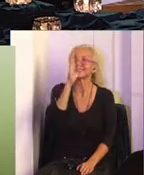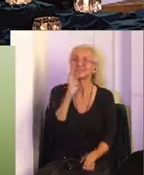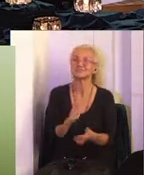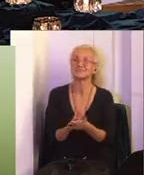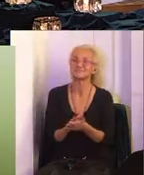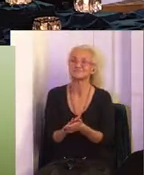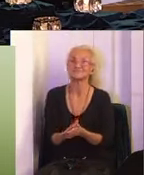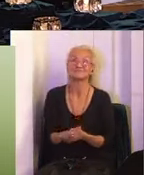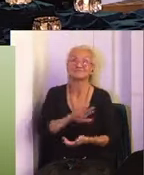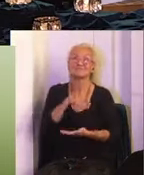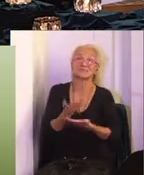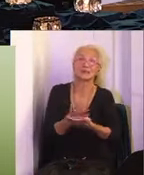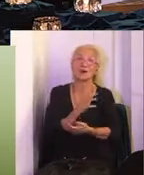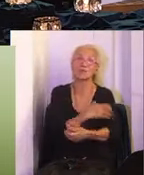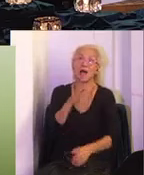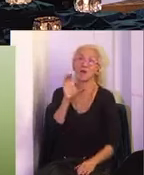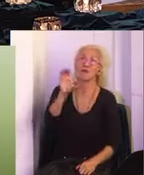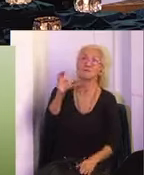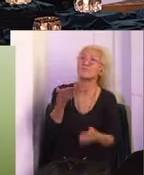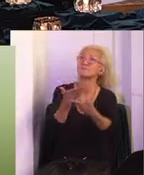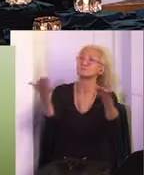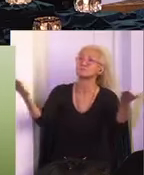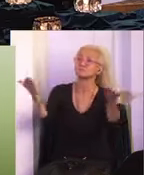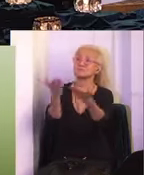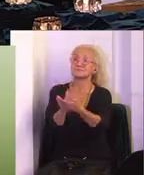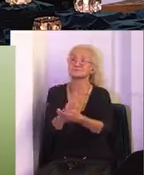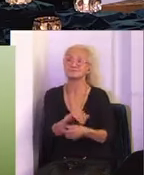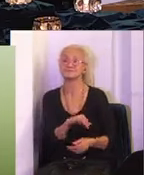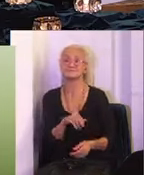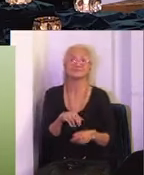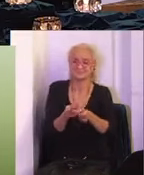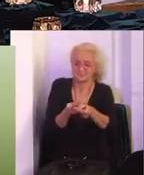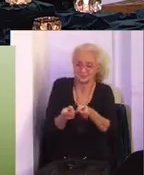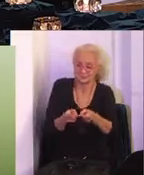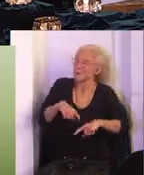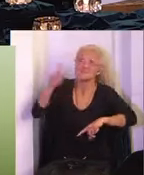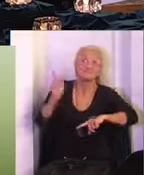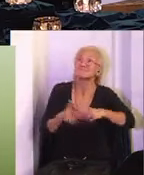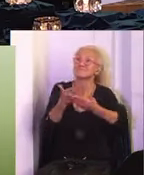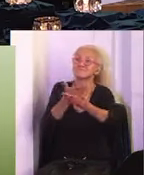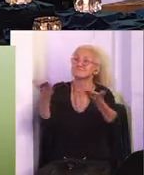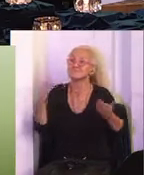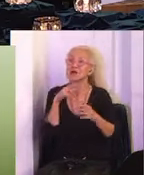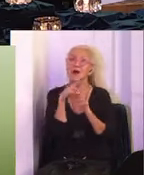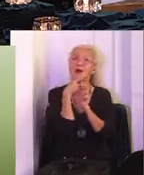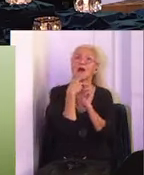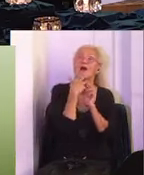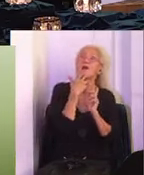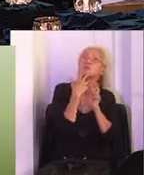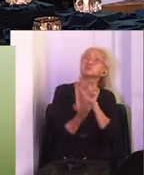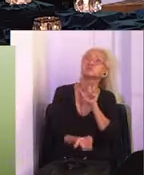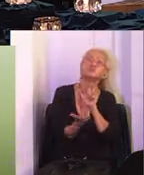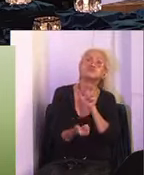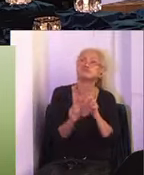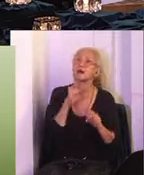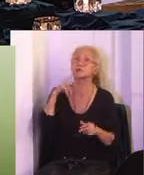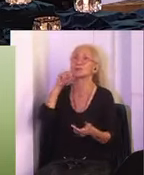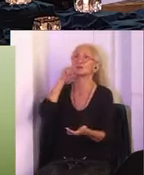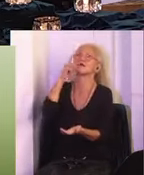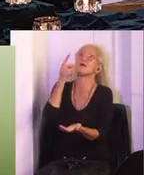God. All powerful, untamable, awestruck, we fall to our knees as